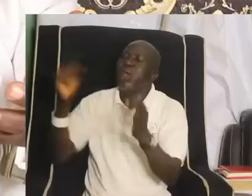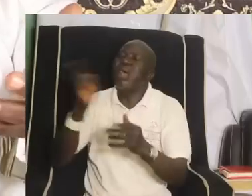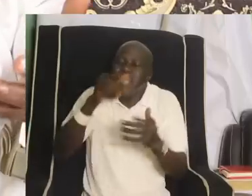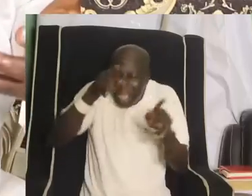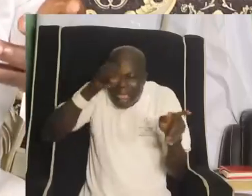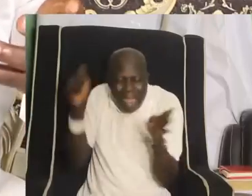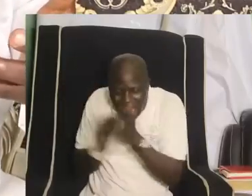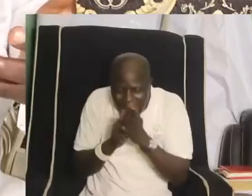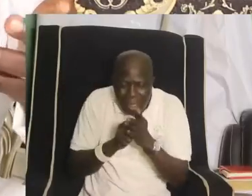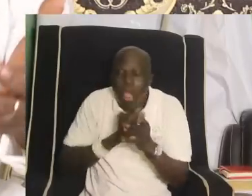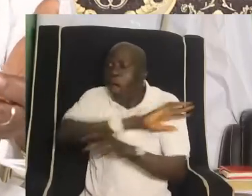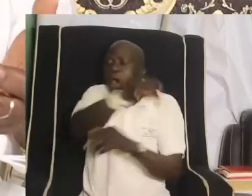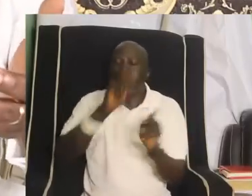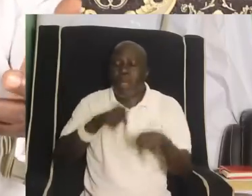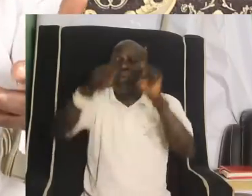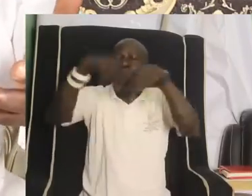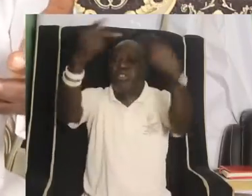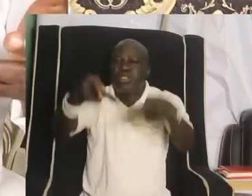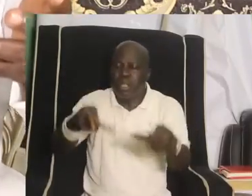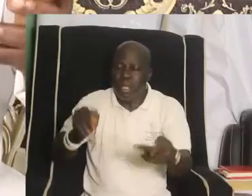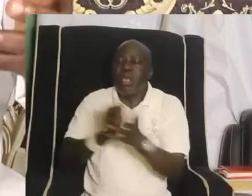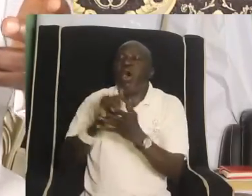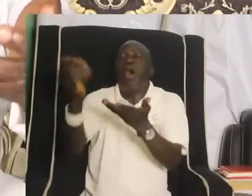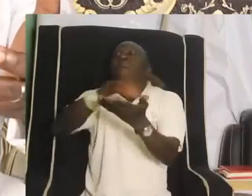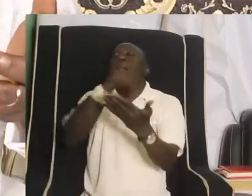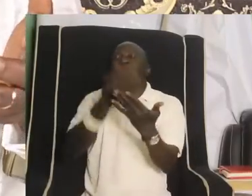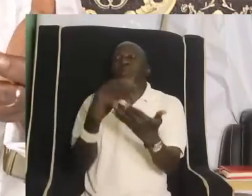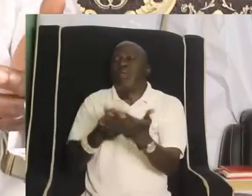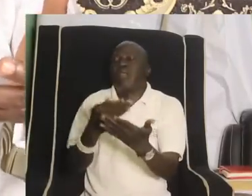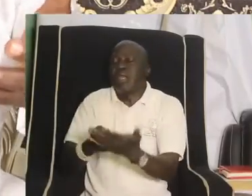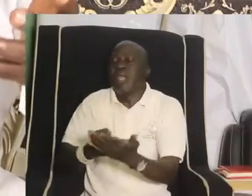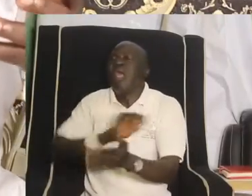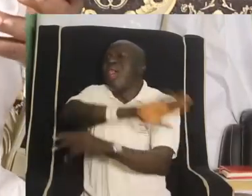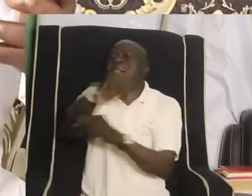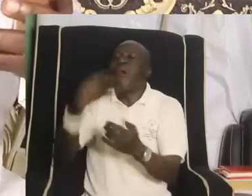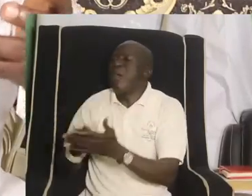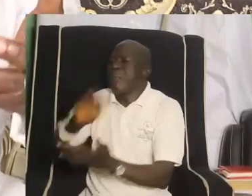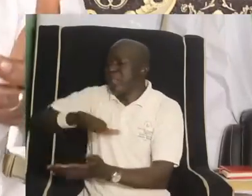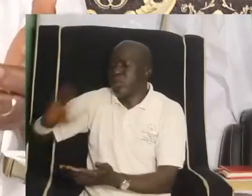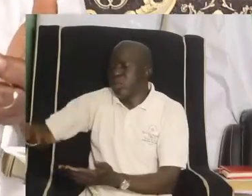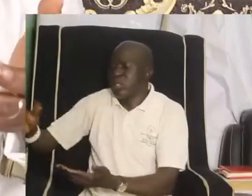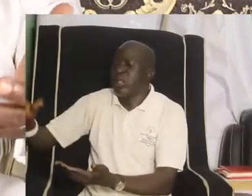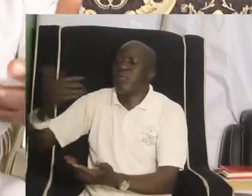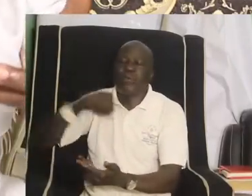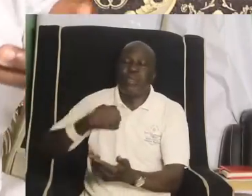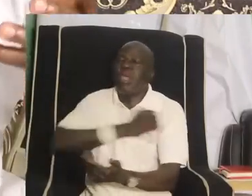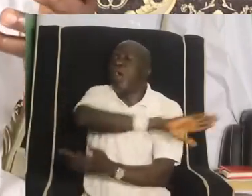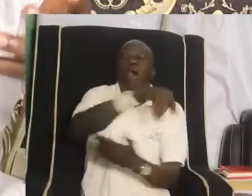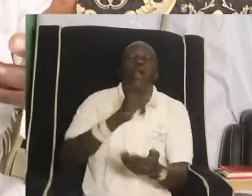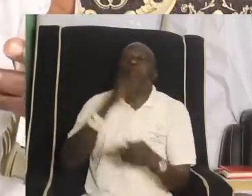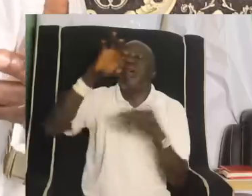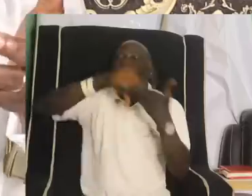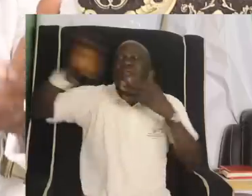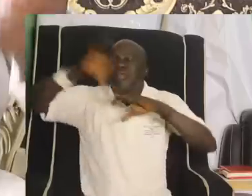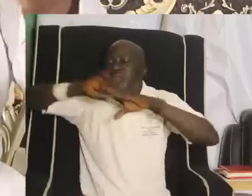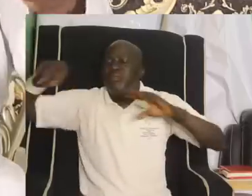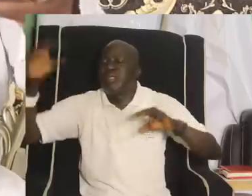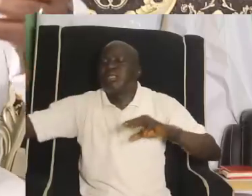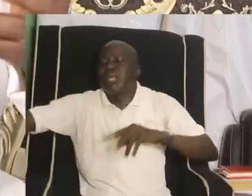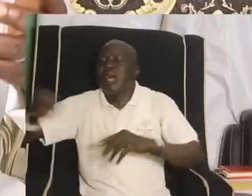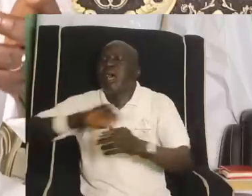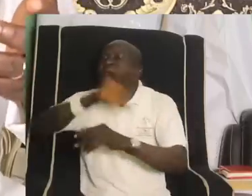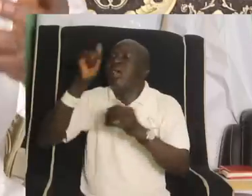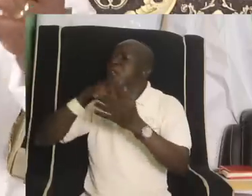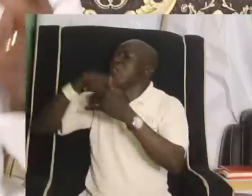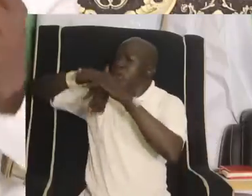it has been hidden. Ẹgbà ìpò mi fún mi. Release my position to me. Ẹgbà ìpò mi fún mi. Release my money to me. Ẹgbà ọmọ mi fún mi. Release my children to me. Ẹgbà